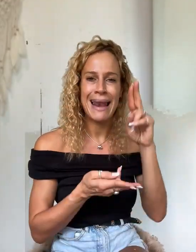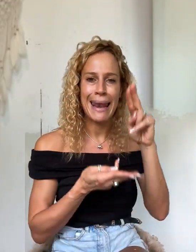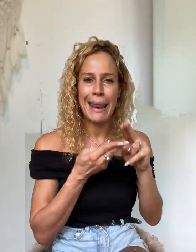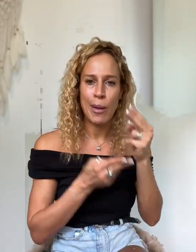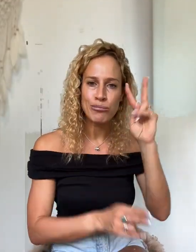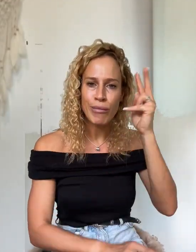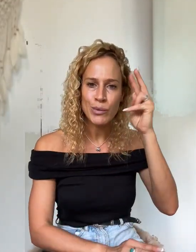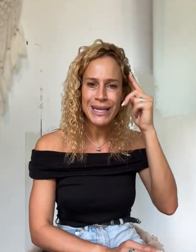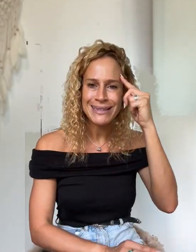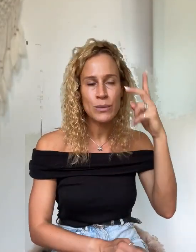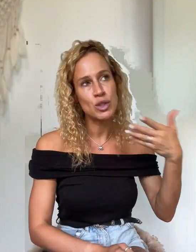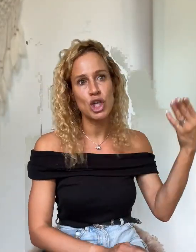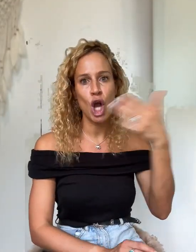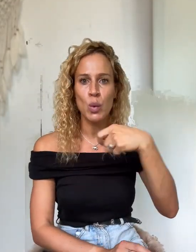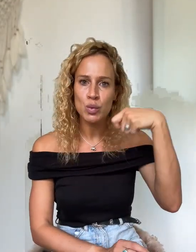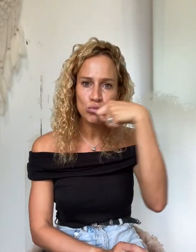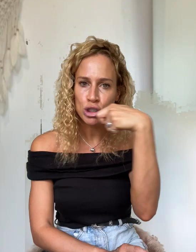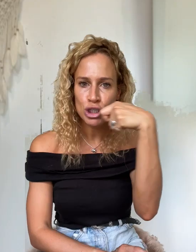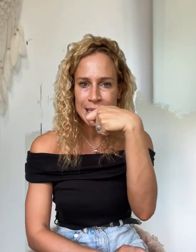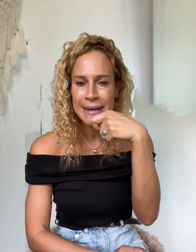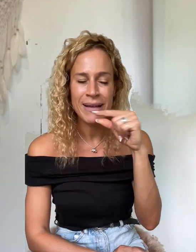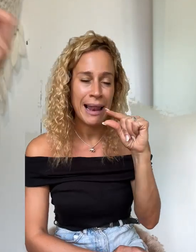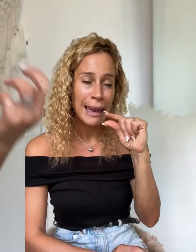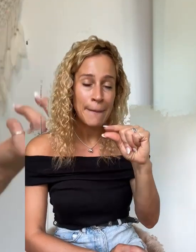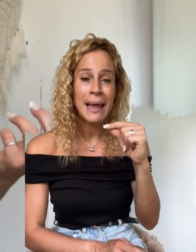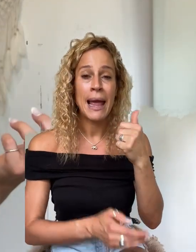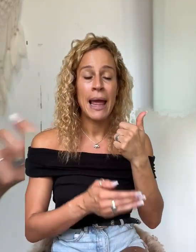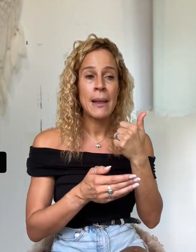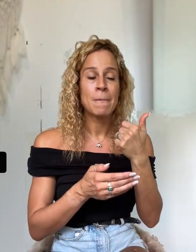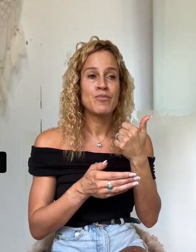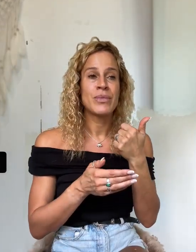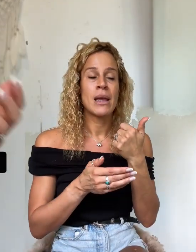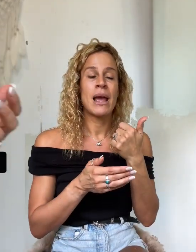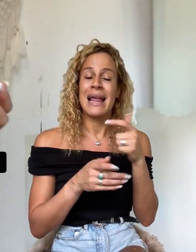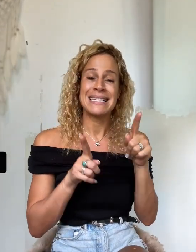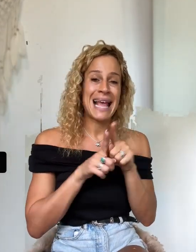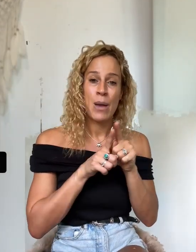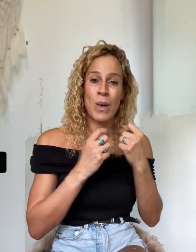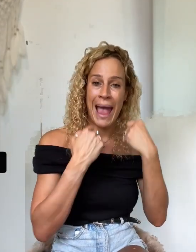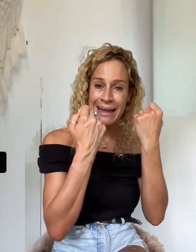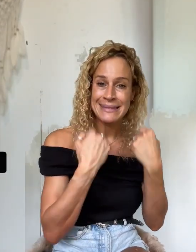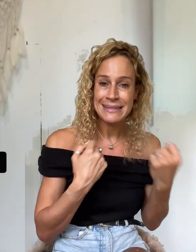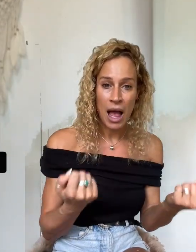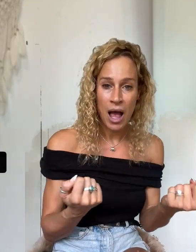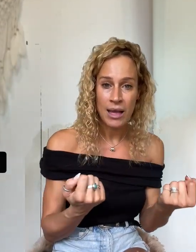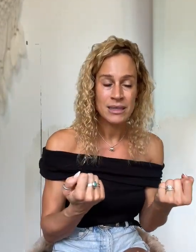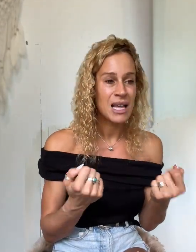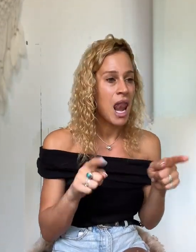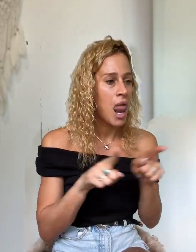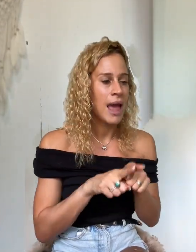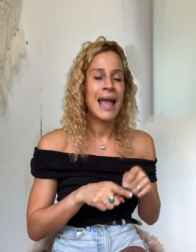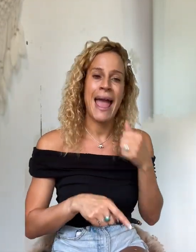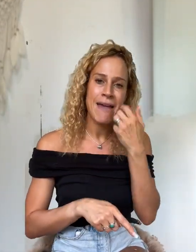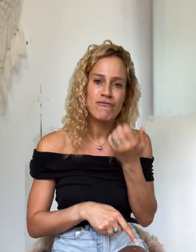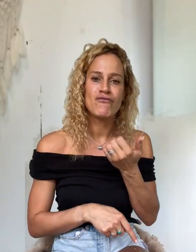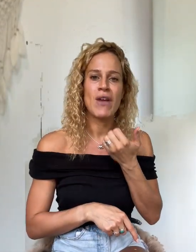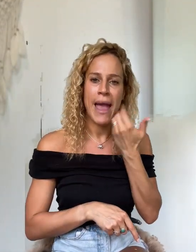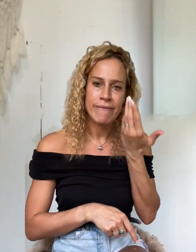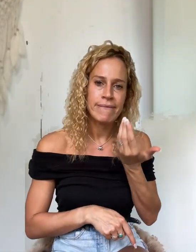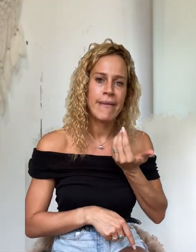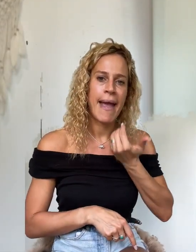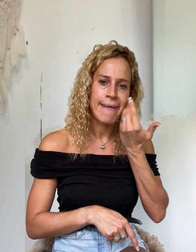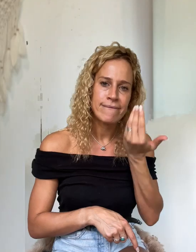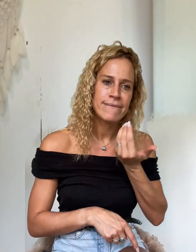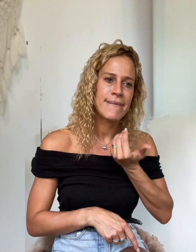don't think, am I good at brushing my teeth? We're just brushing our teeth. And when you do exercise in the morning, like